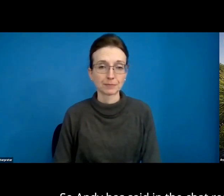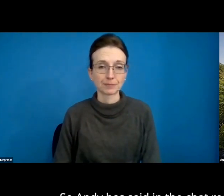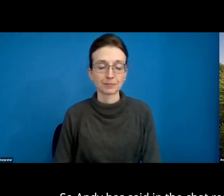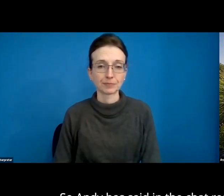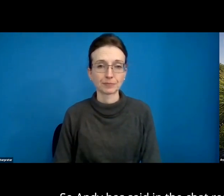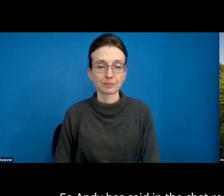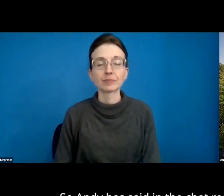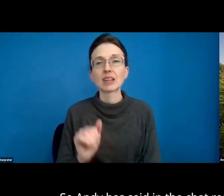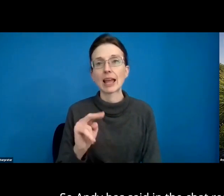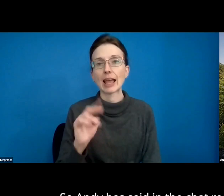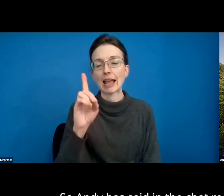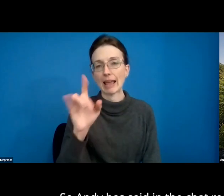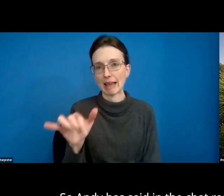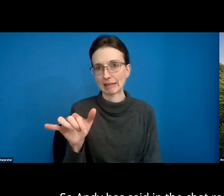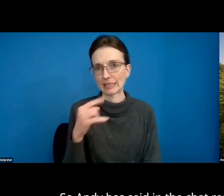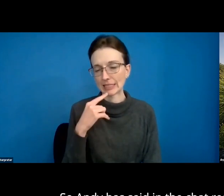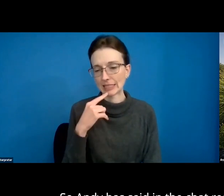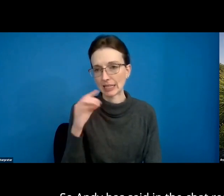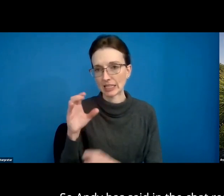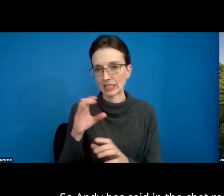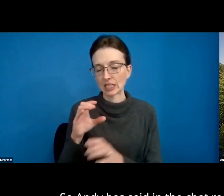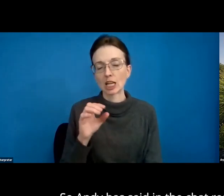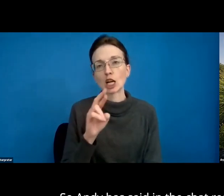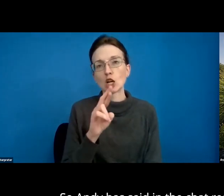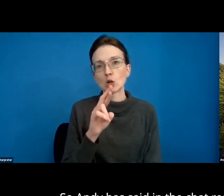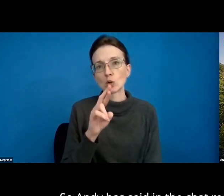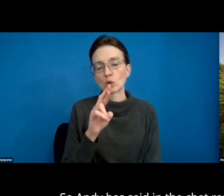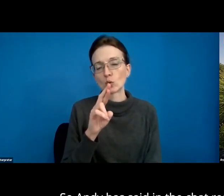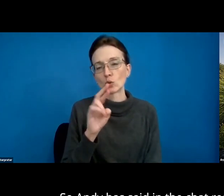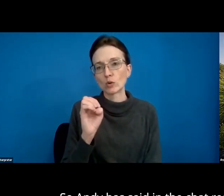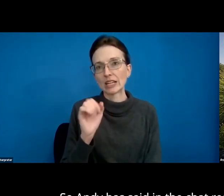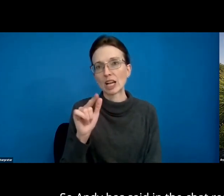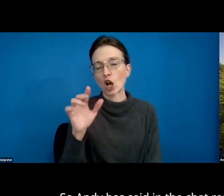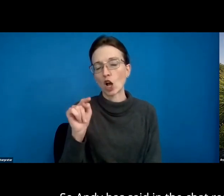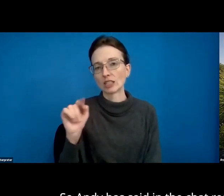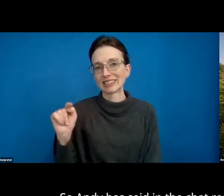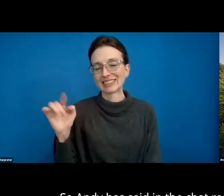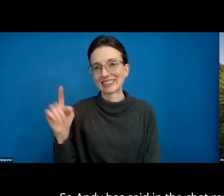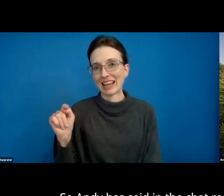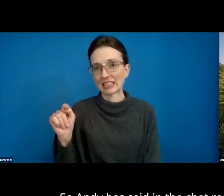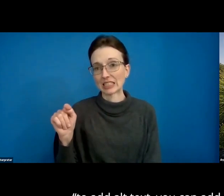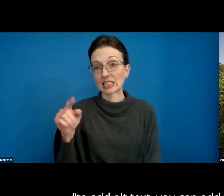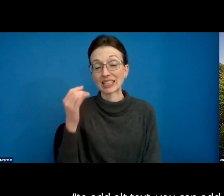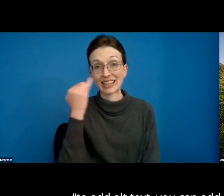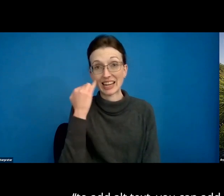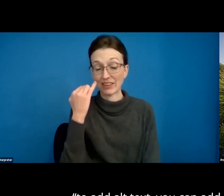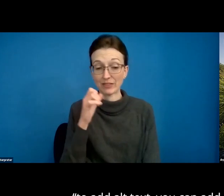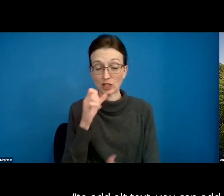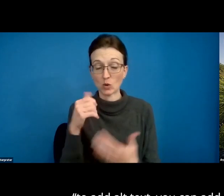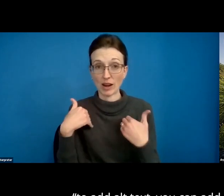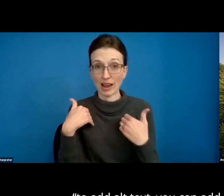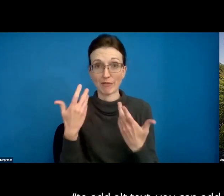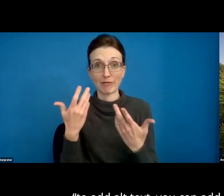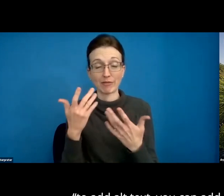So Andy has said in the chat, alt text. If your social media management software does not have an option to add alt